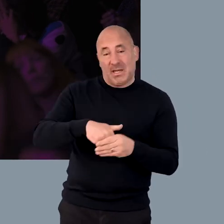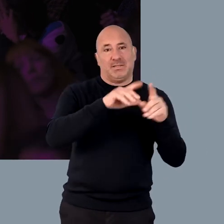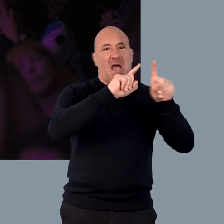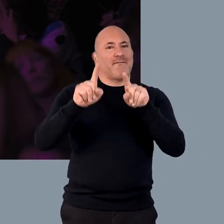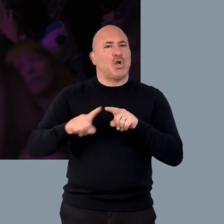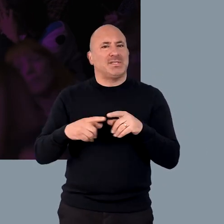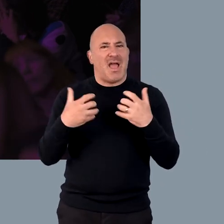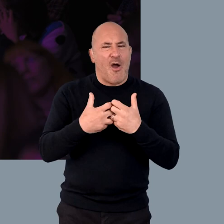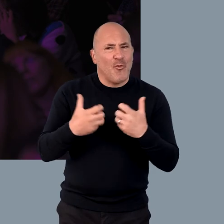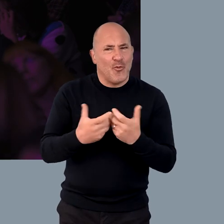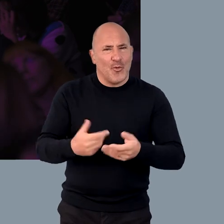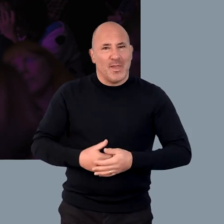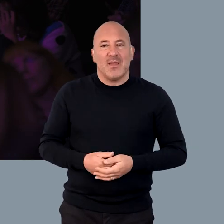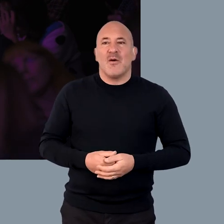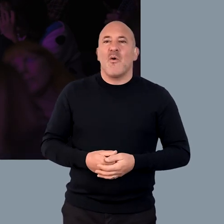diversity within the diversity